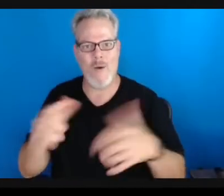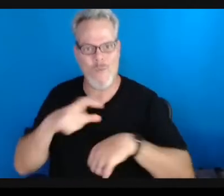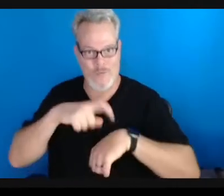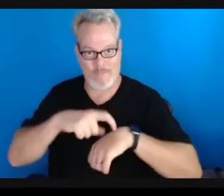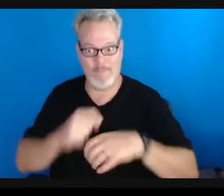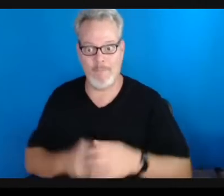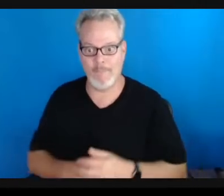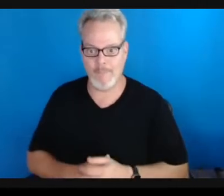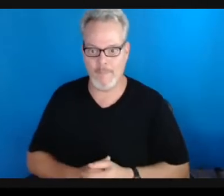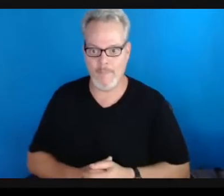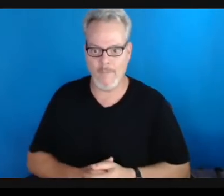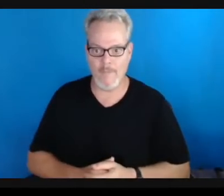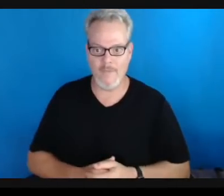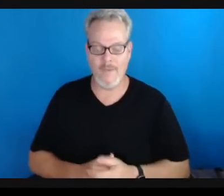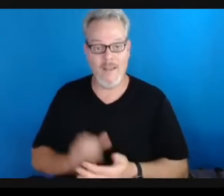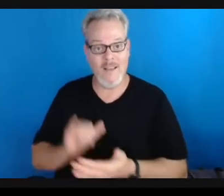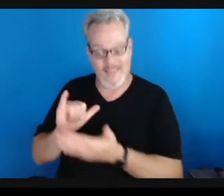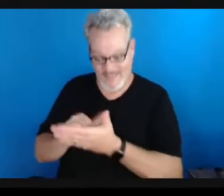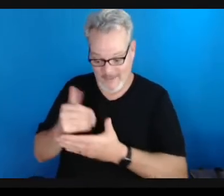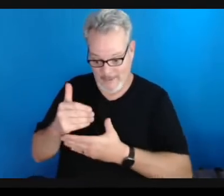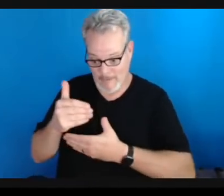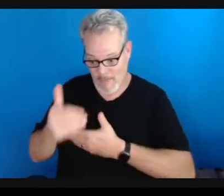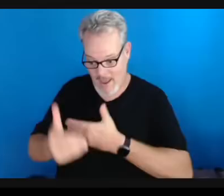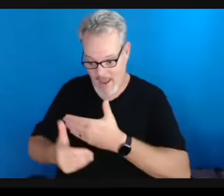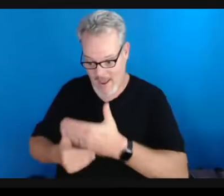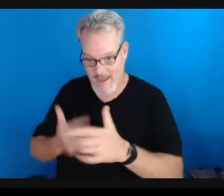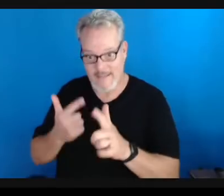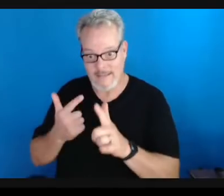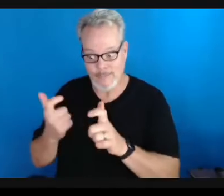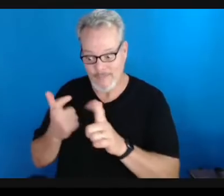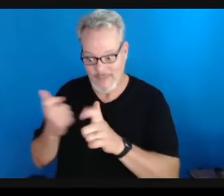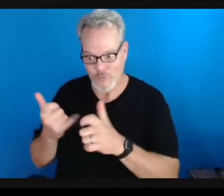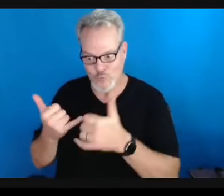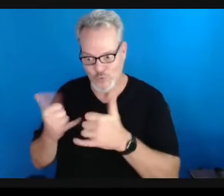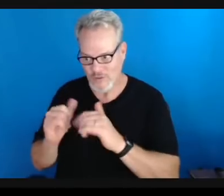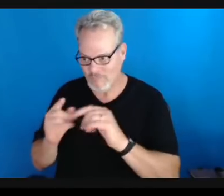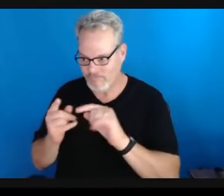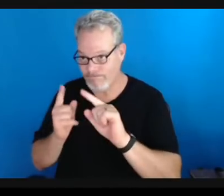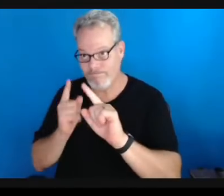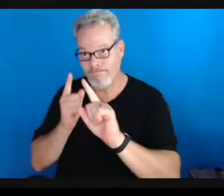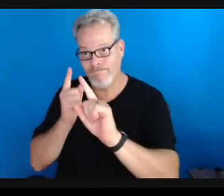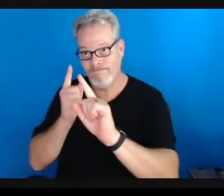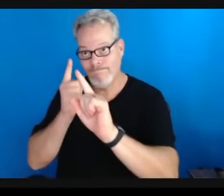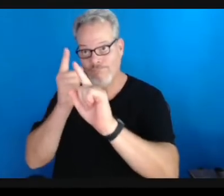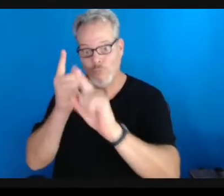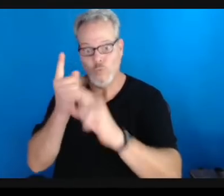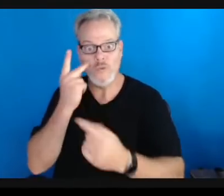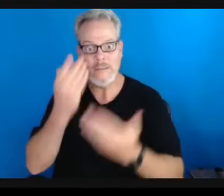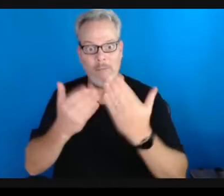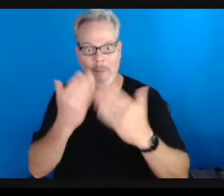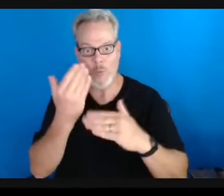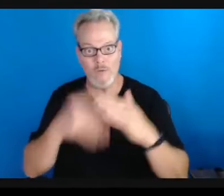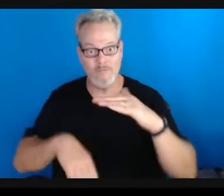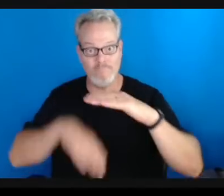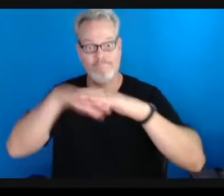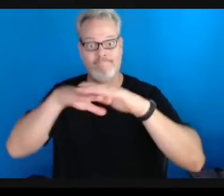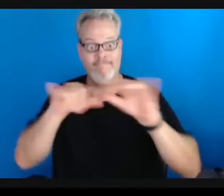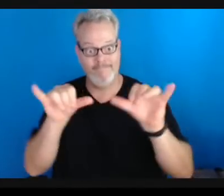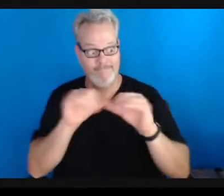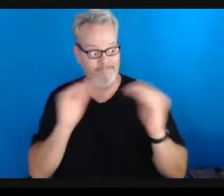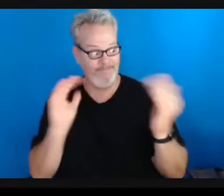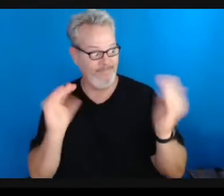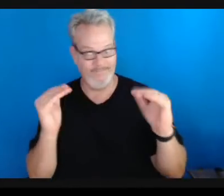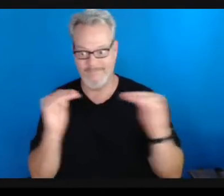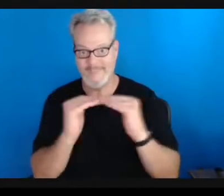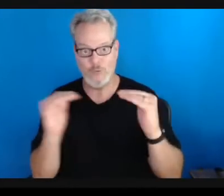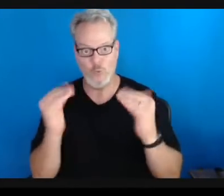So well, at this pace, we'll keep going and see how long it takes us to, if we can reach this maximum and pass it there. And so for fun, I've added on here the